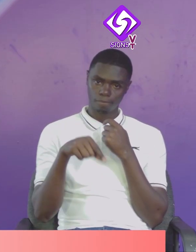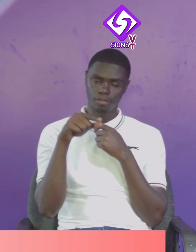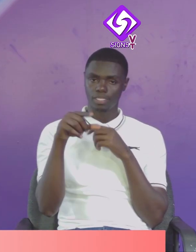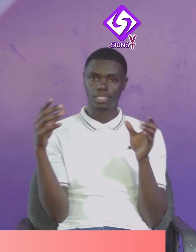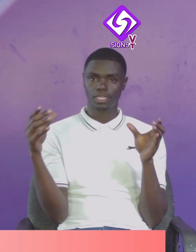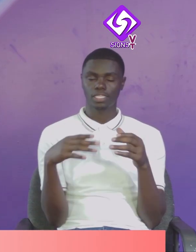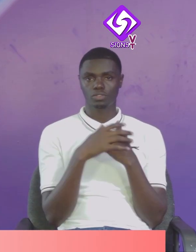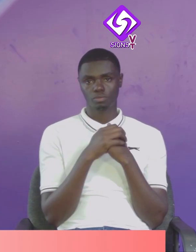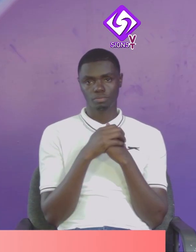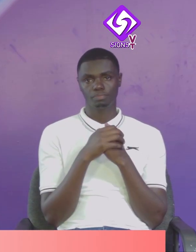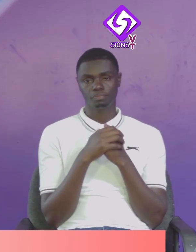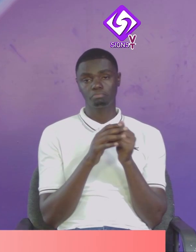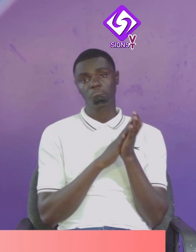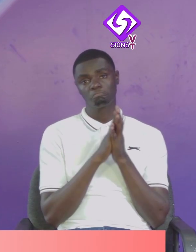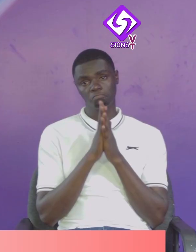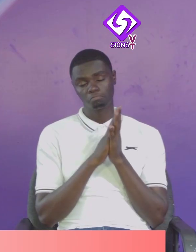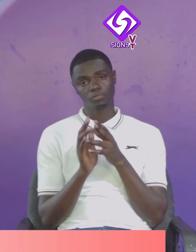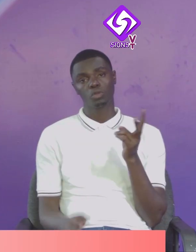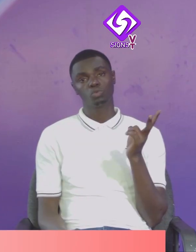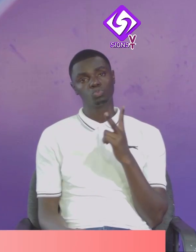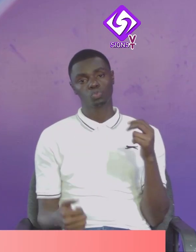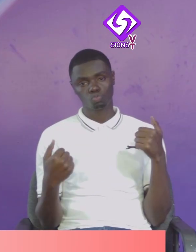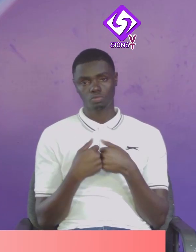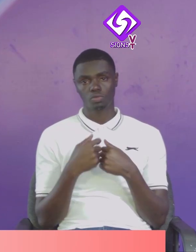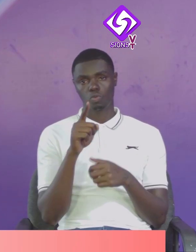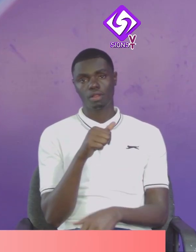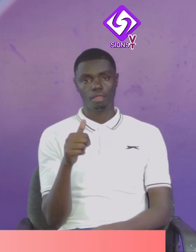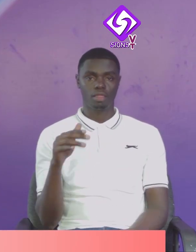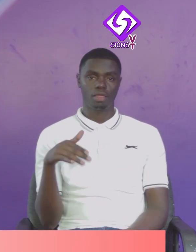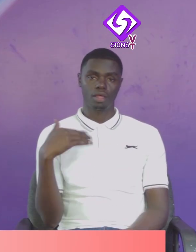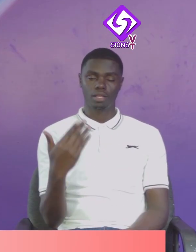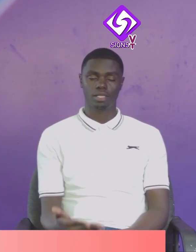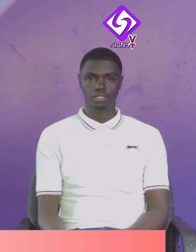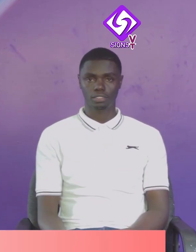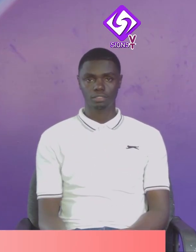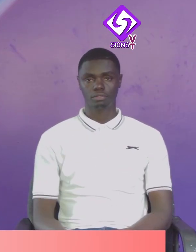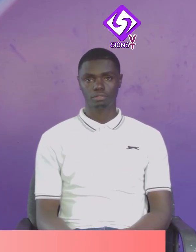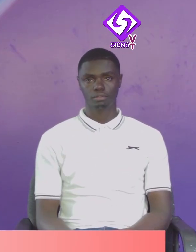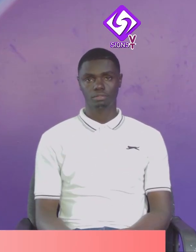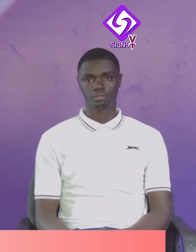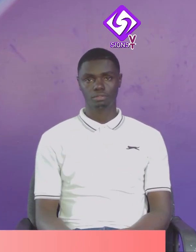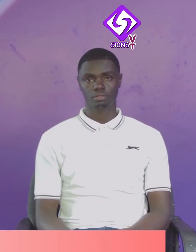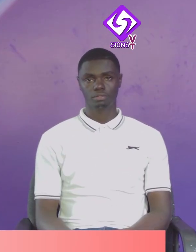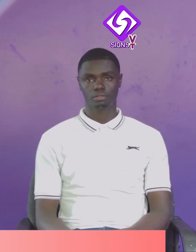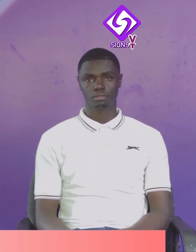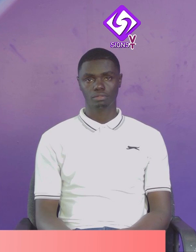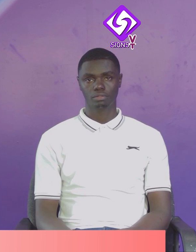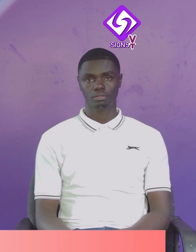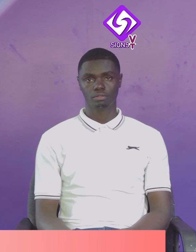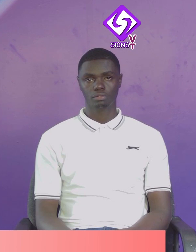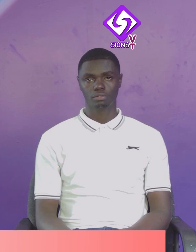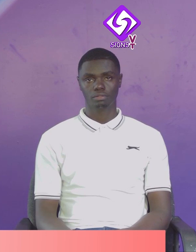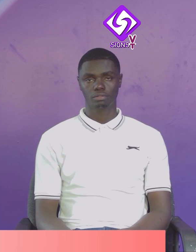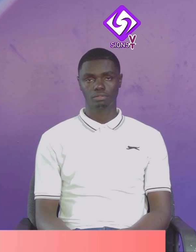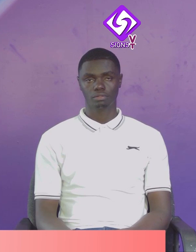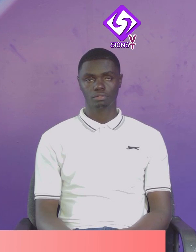group. And interestingly, these two are playing against each other next. And the name of the game is to win.